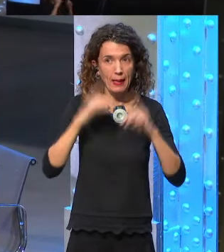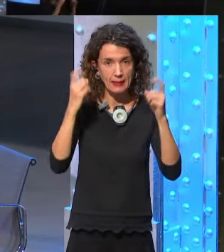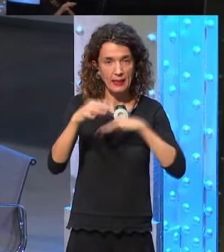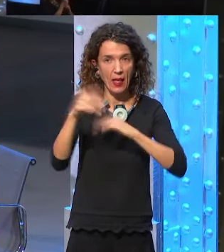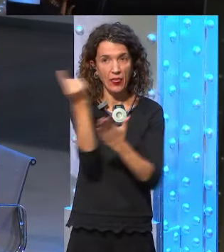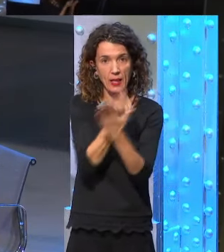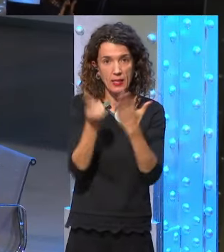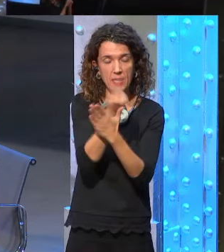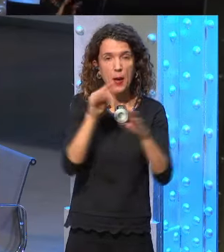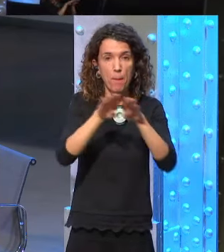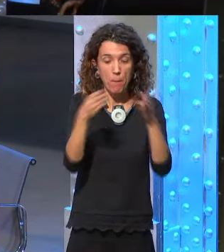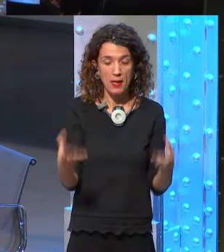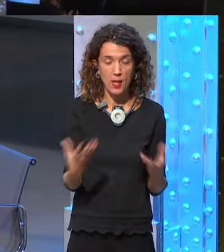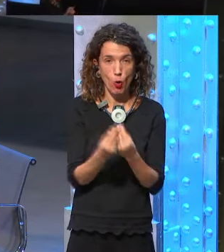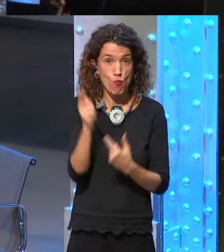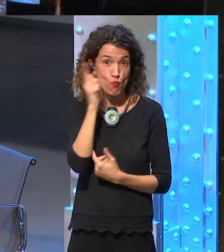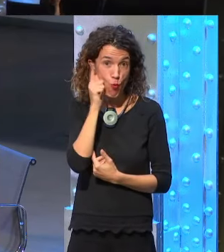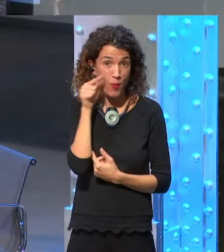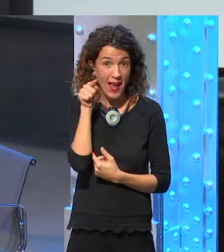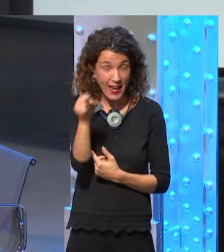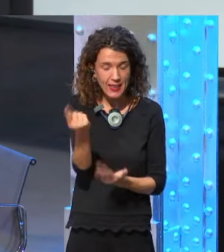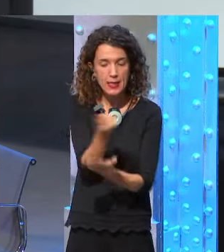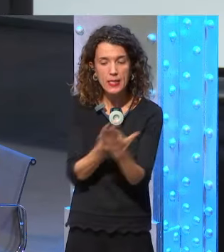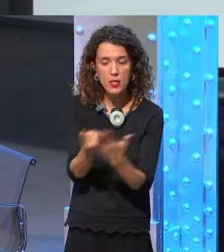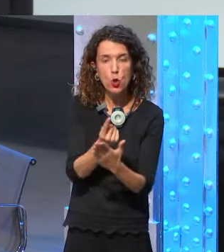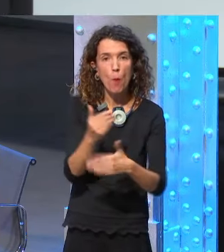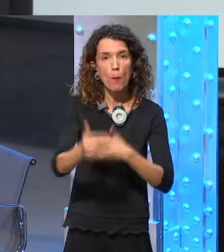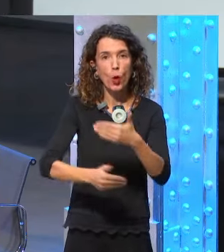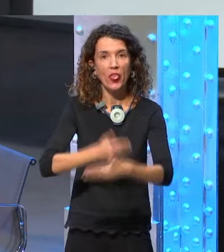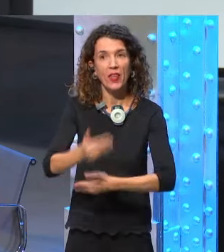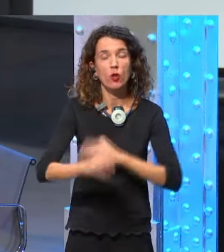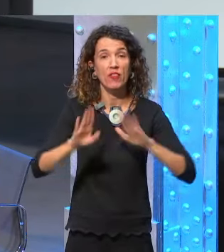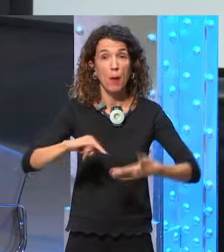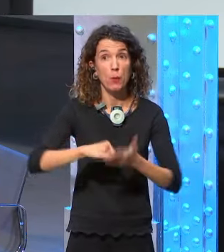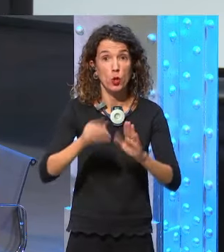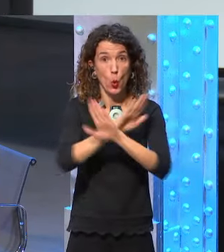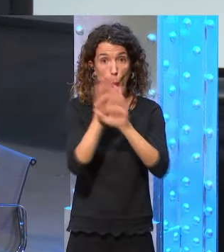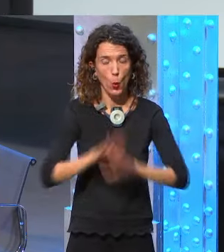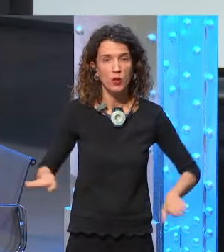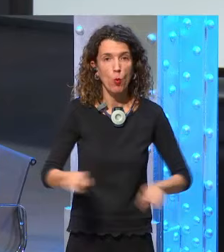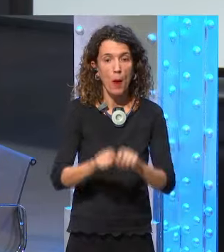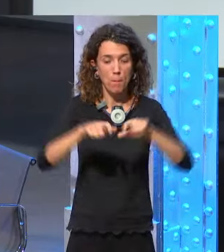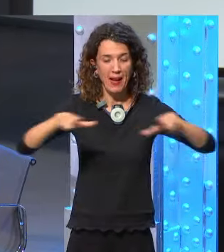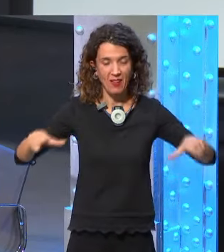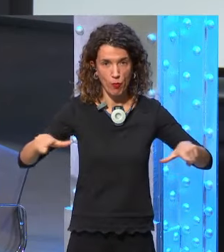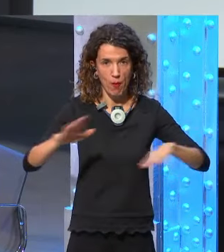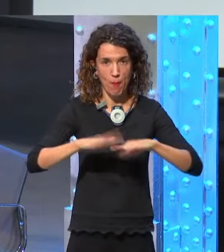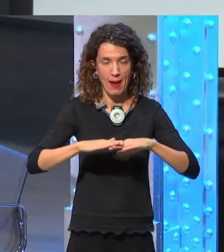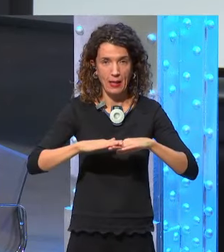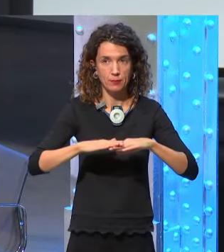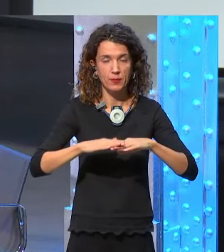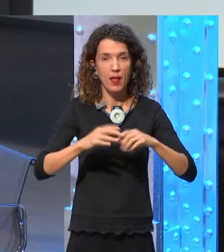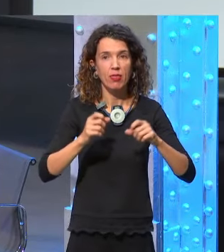So designing a process, and the final project, which is a platform for something that actually constantly changes. And you see a bit